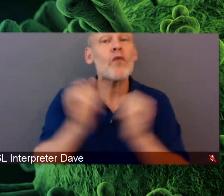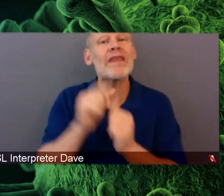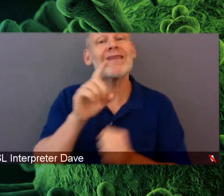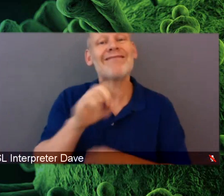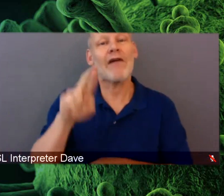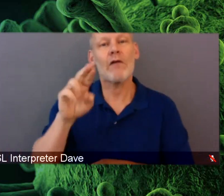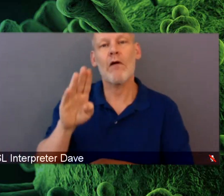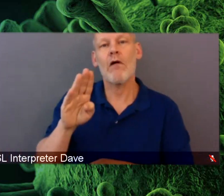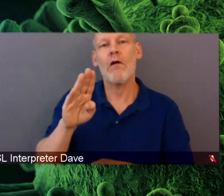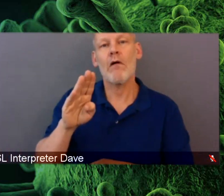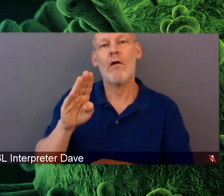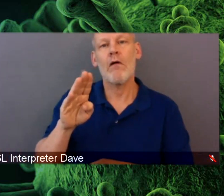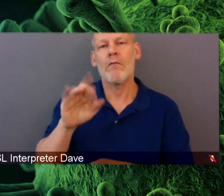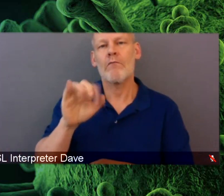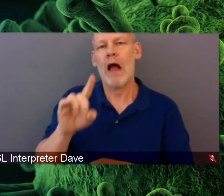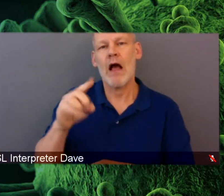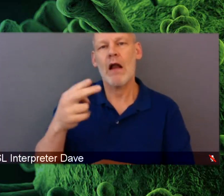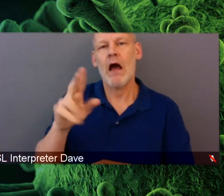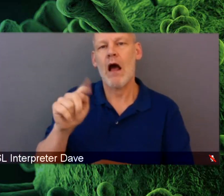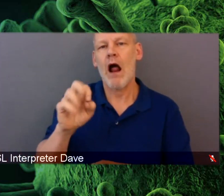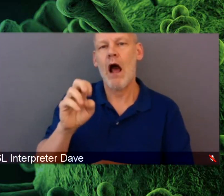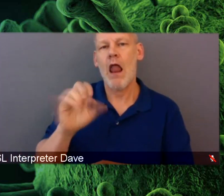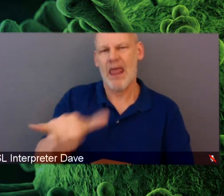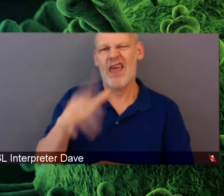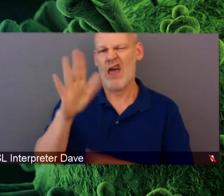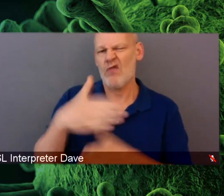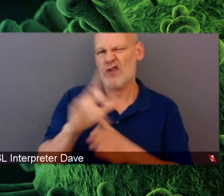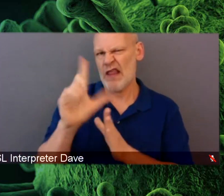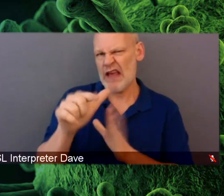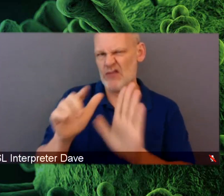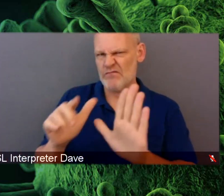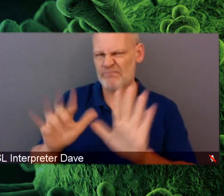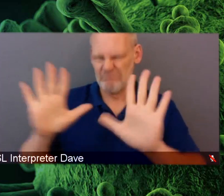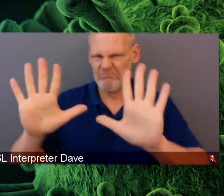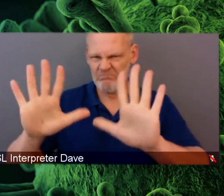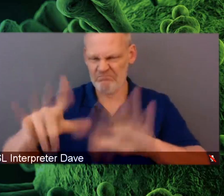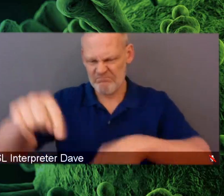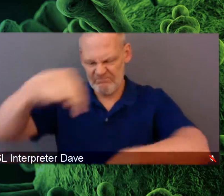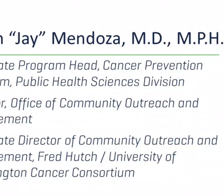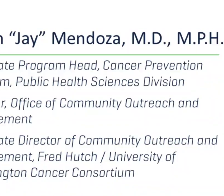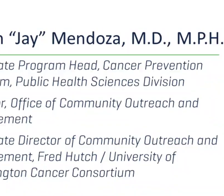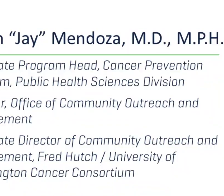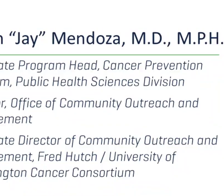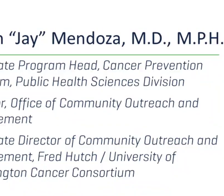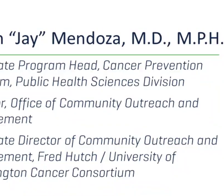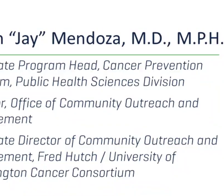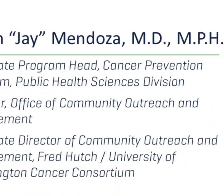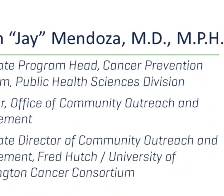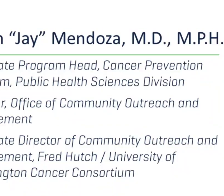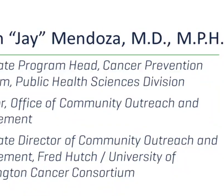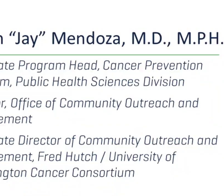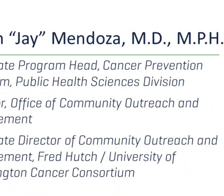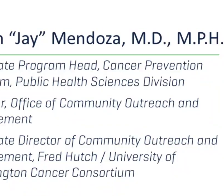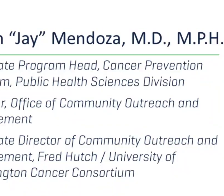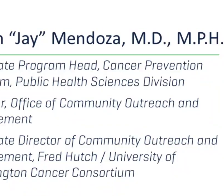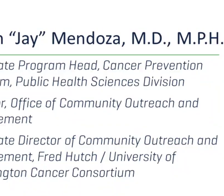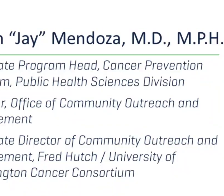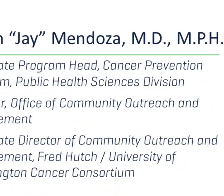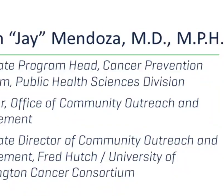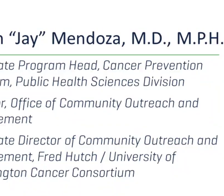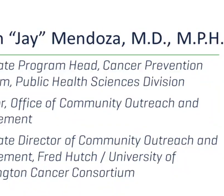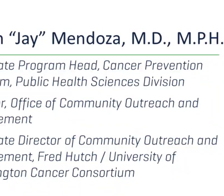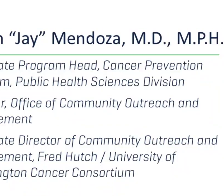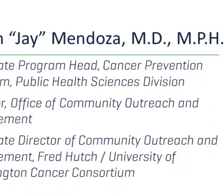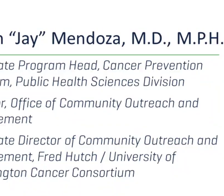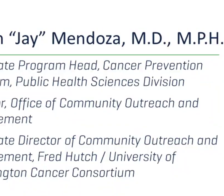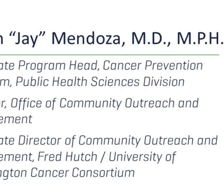to share as well. So first, I'd like to bring Jay Mendoza, who's our first speaker. Jay is the director